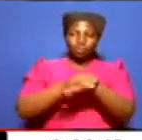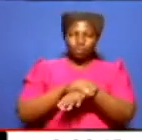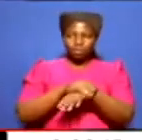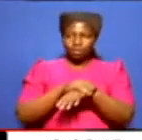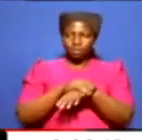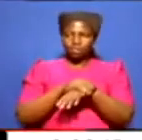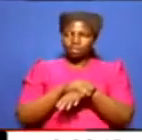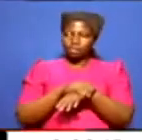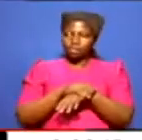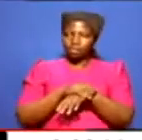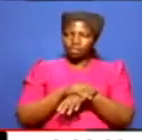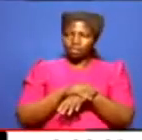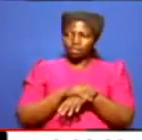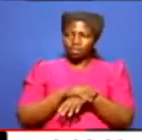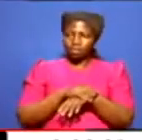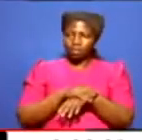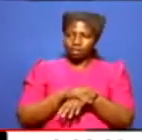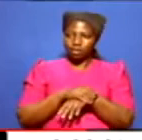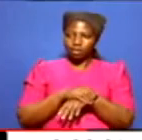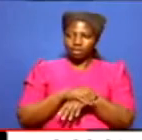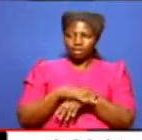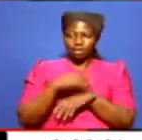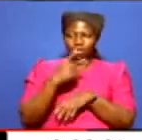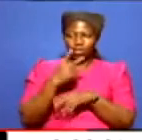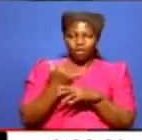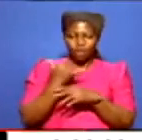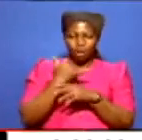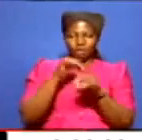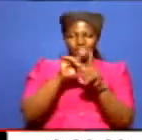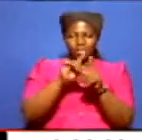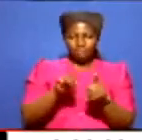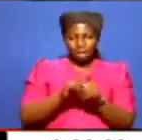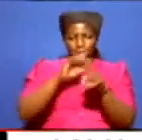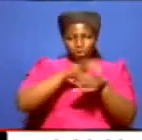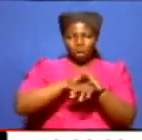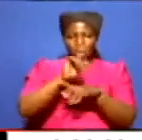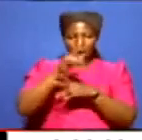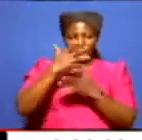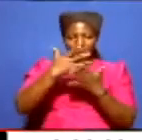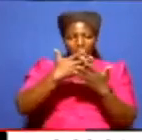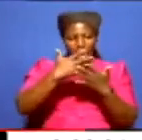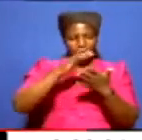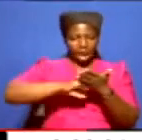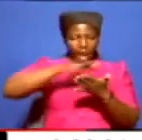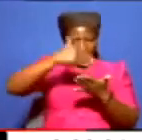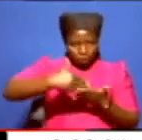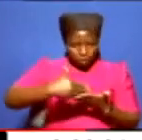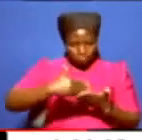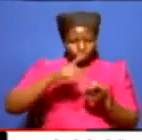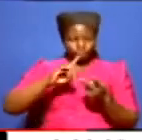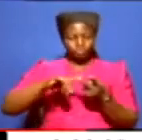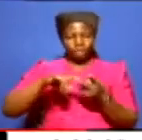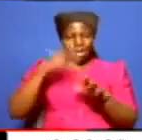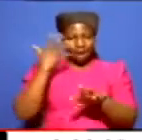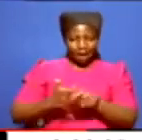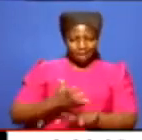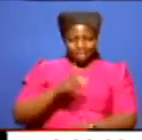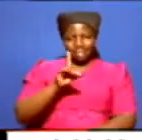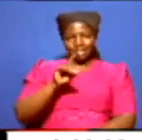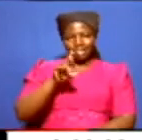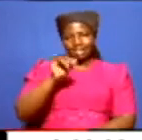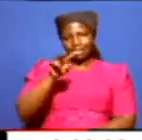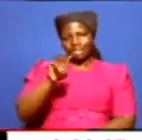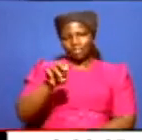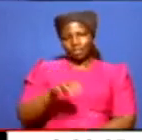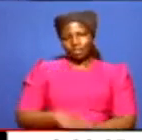from Billy. We also recovered one laptop. We also recovered the 100. The accused also face a